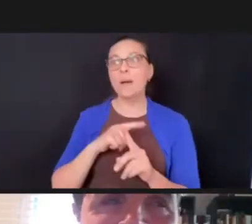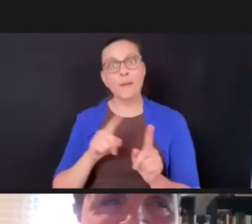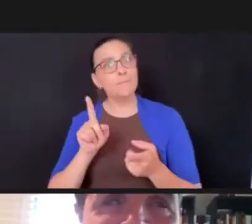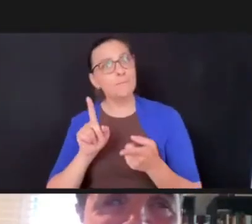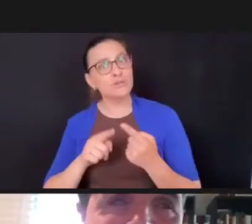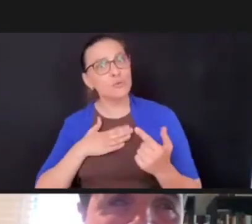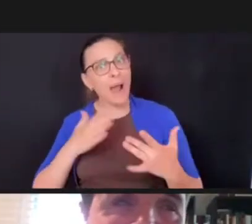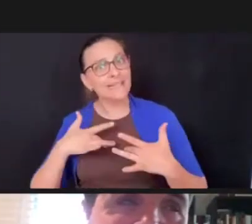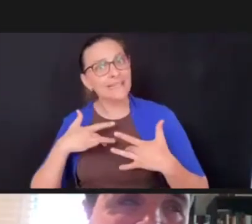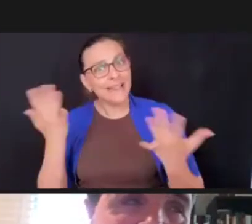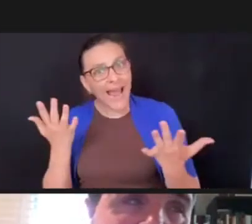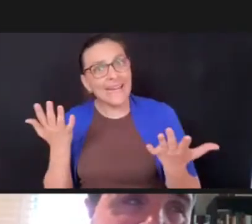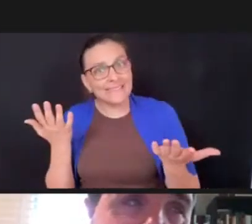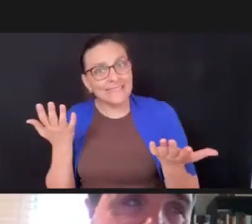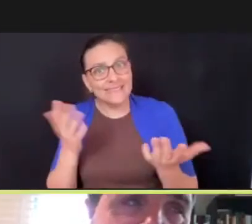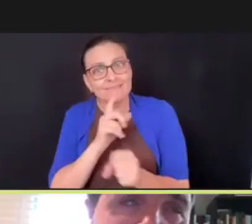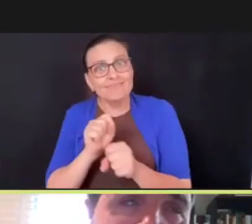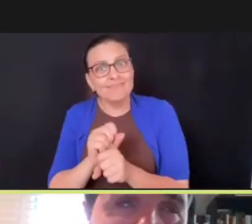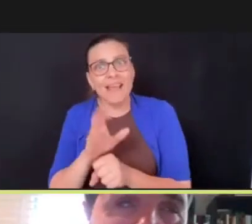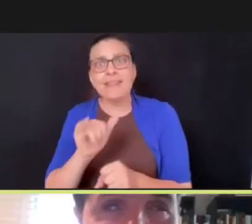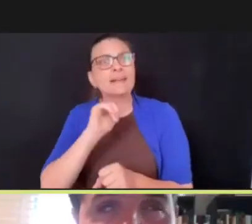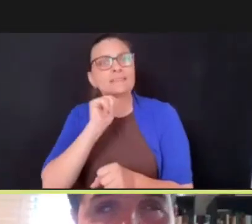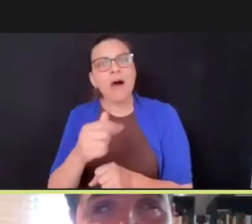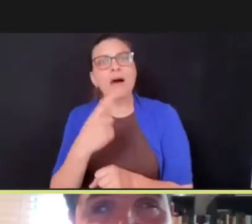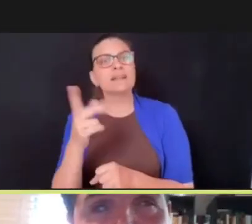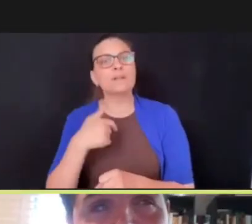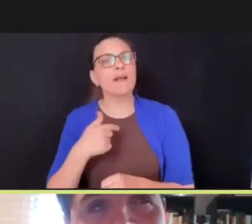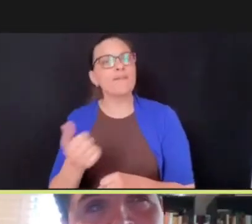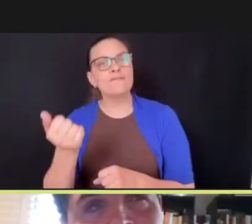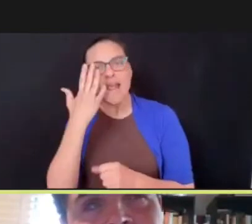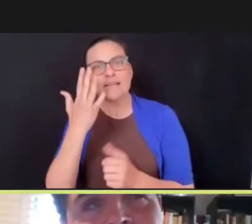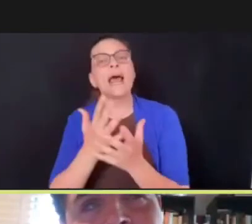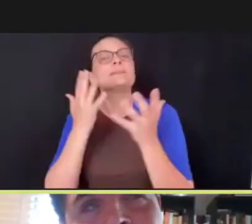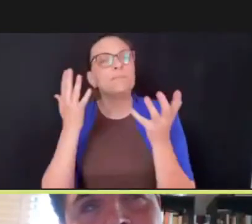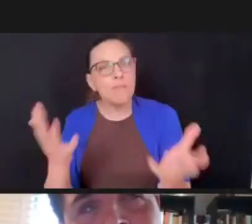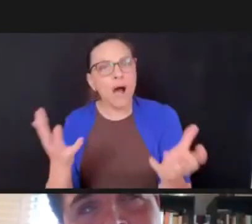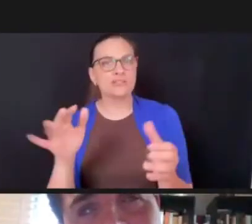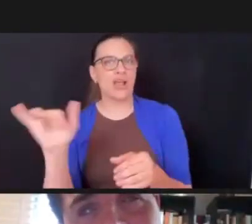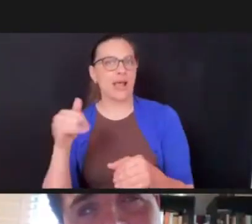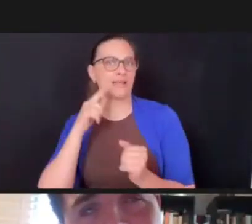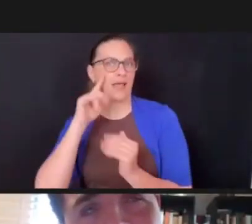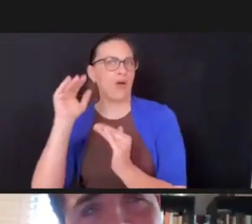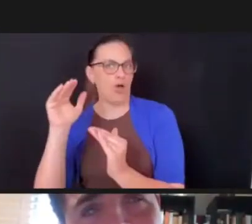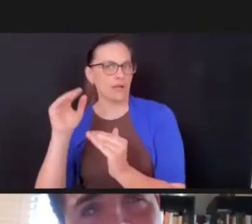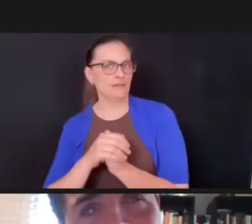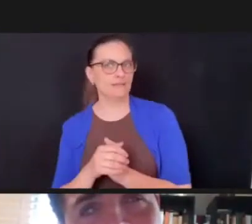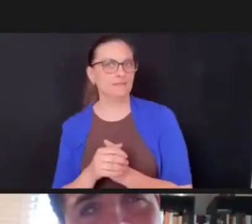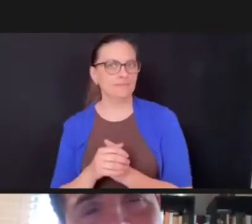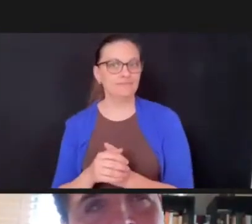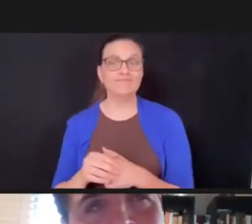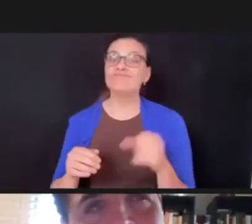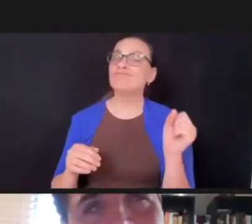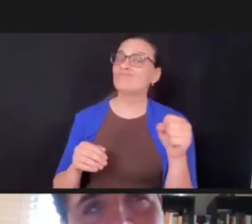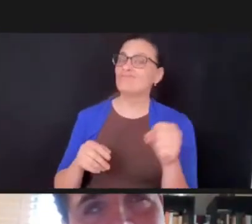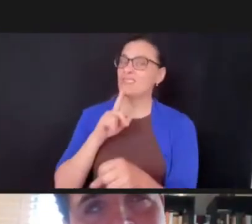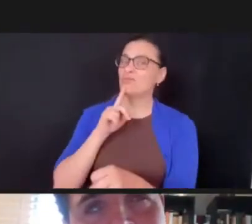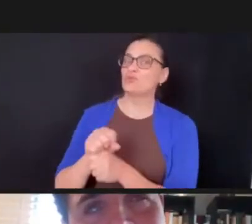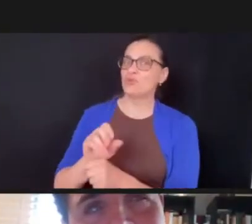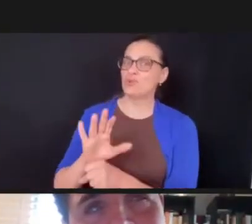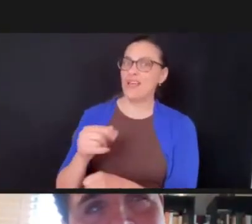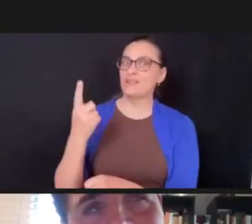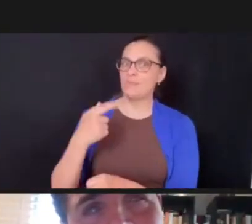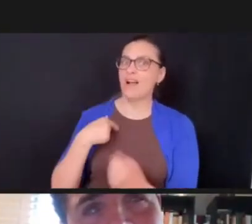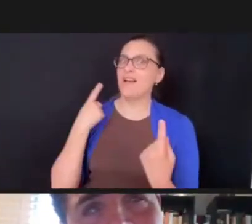been something I faced as much as I thought I would. Yeah, and that's certainly something that I've thought a lot about, because I'm in a